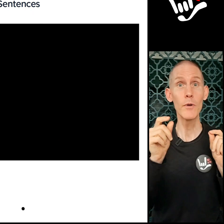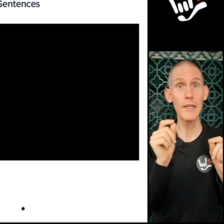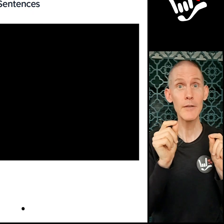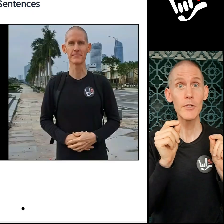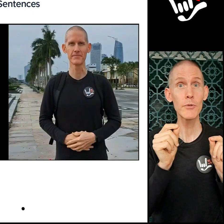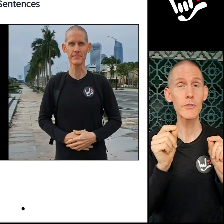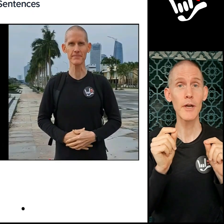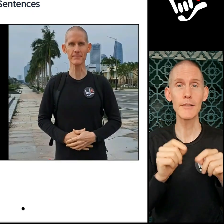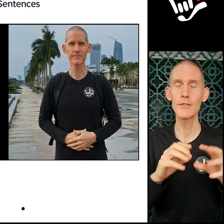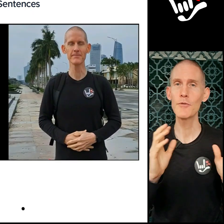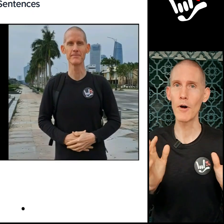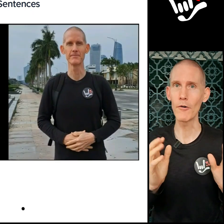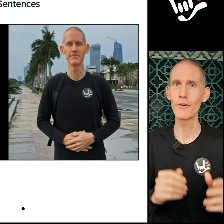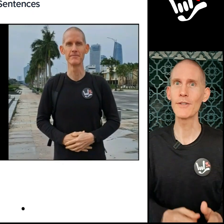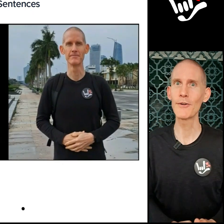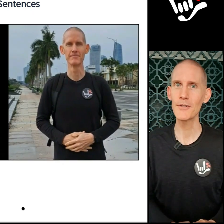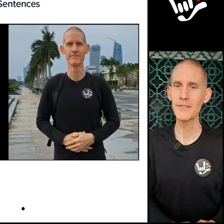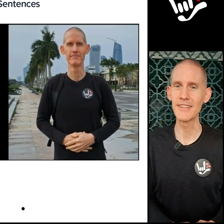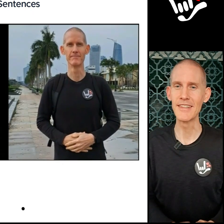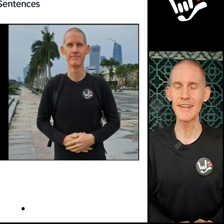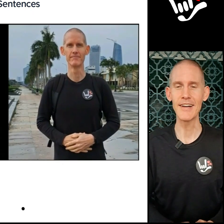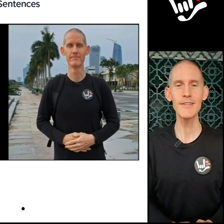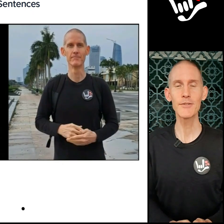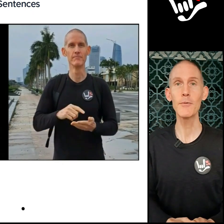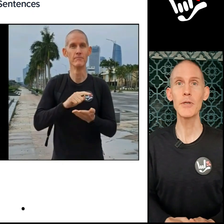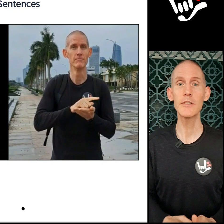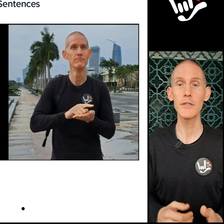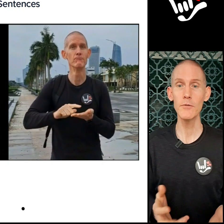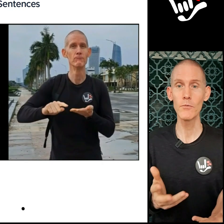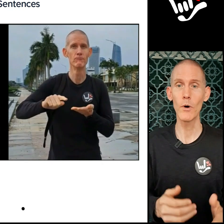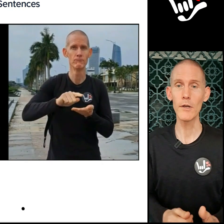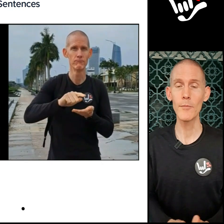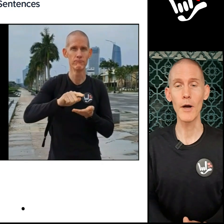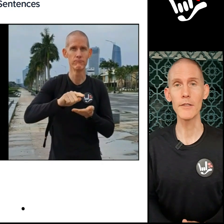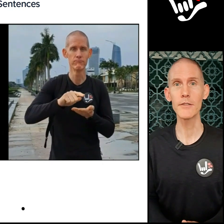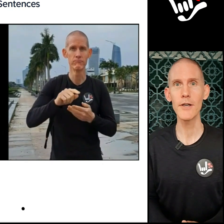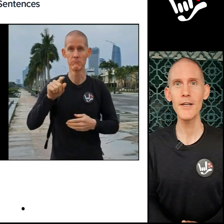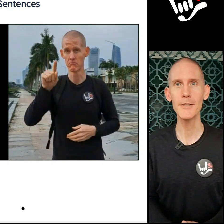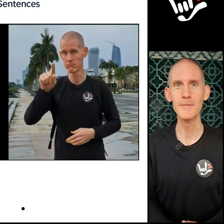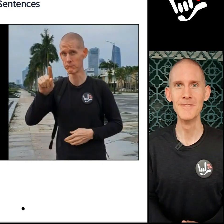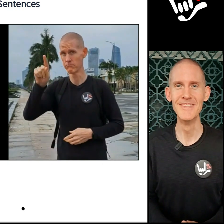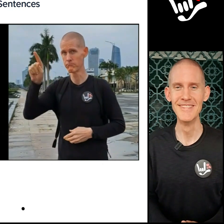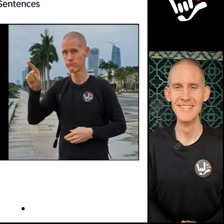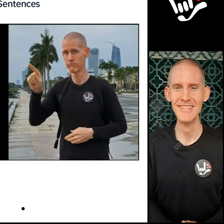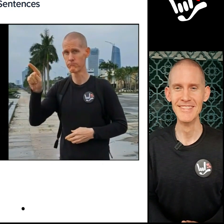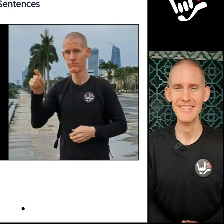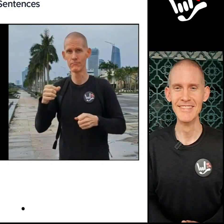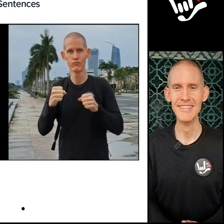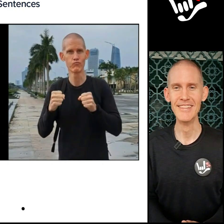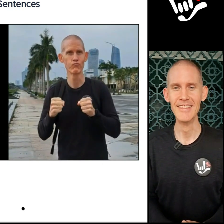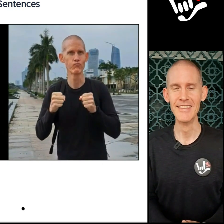time with individual signs that you've already learned. So basically, what am I signing?